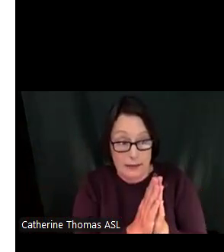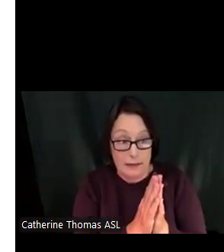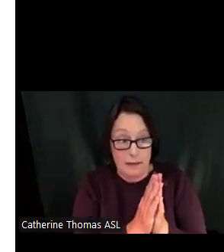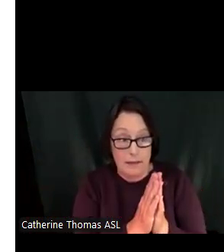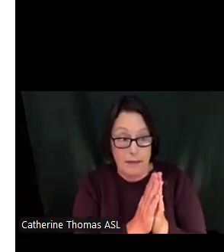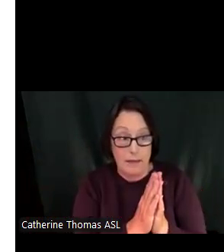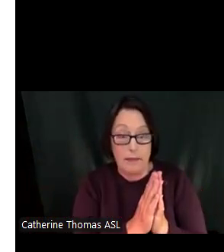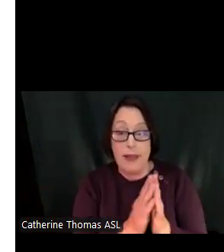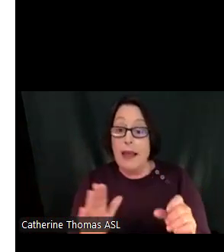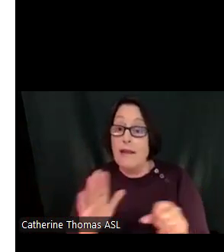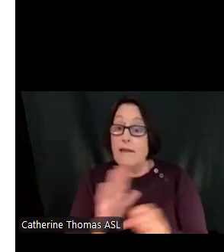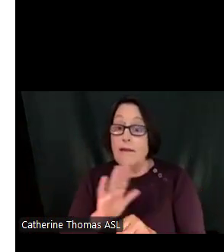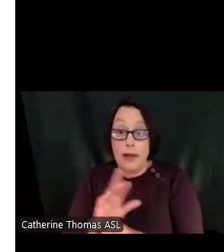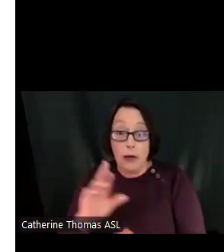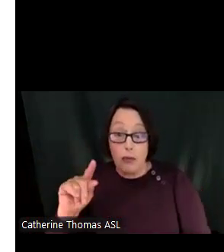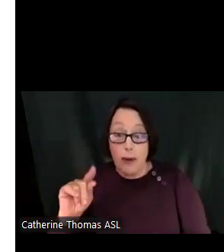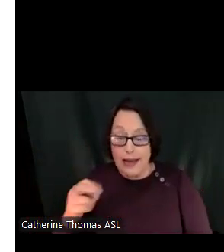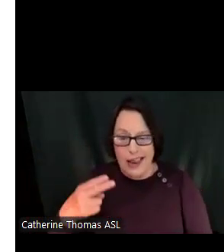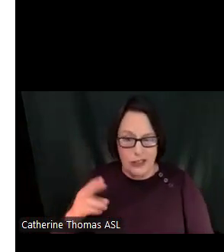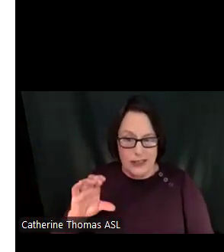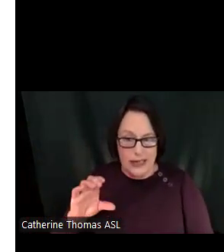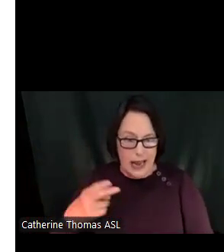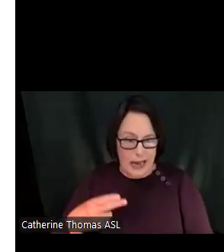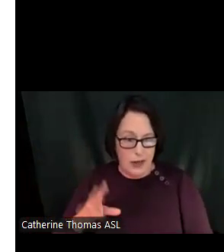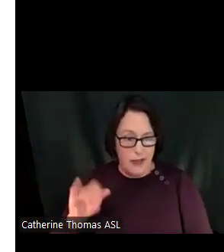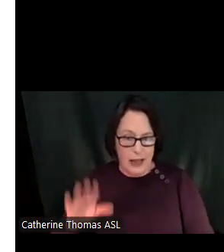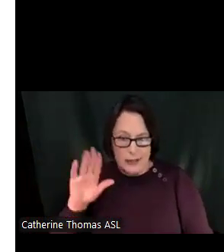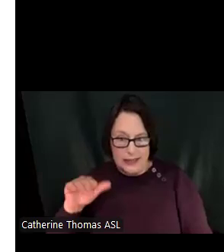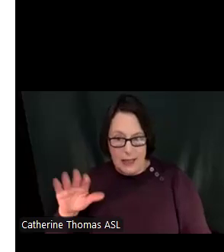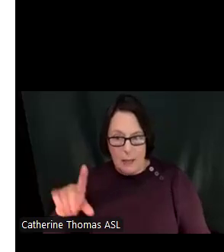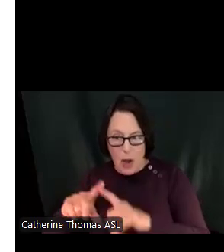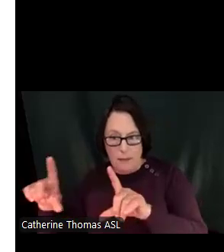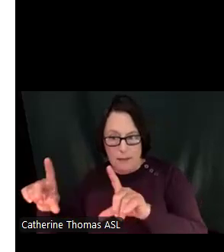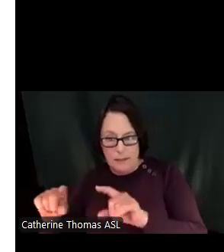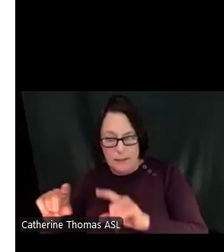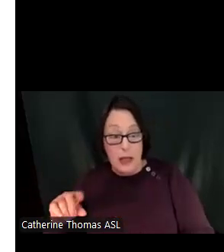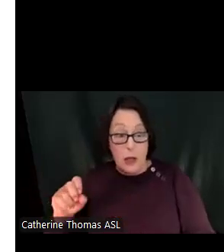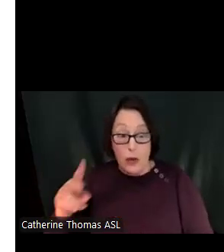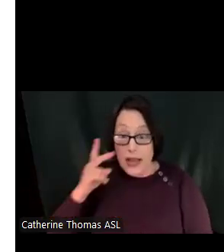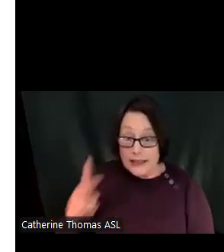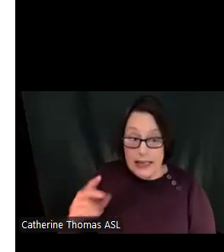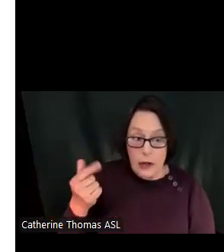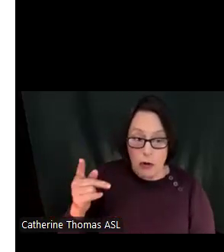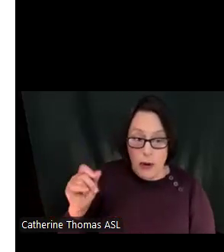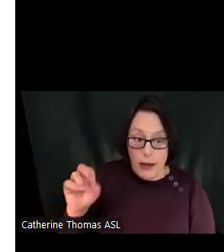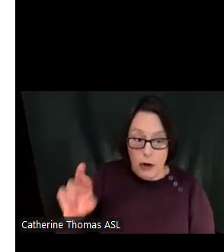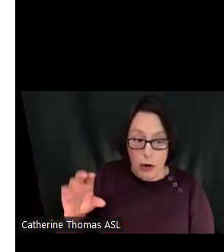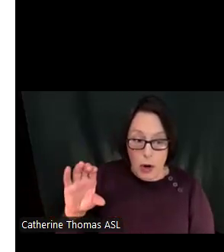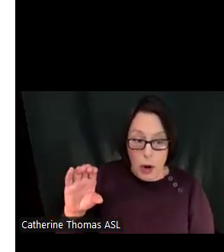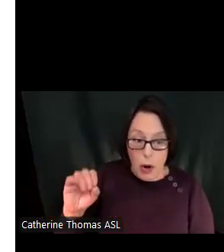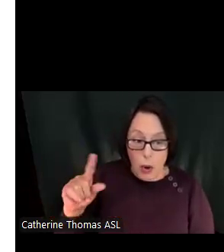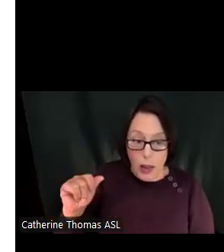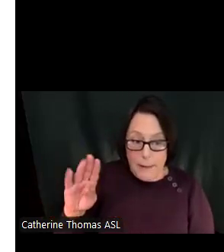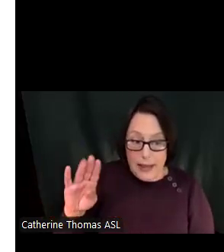The fulfillment rate by ACH down in the right corner here is where you can see that Greater Columbia is highlighted.